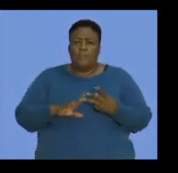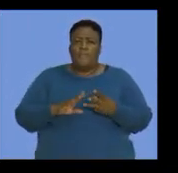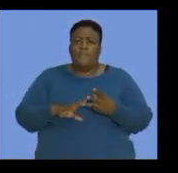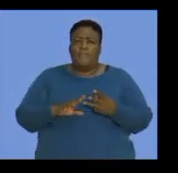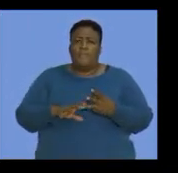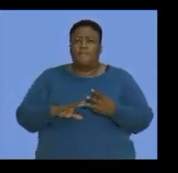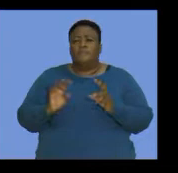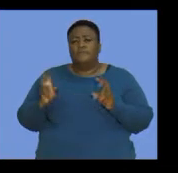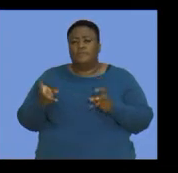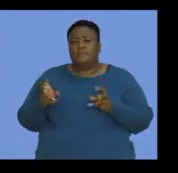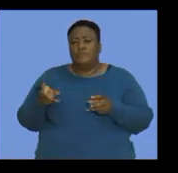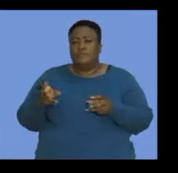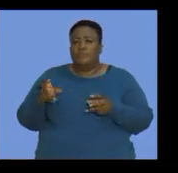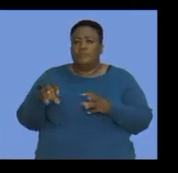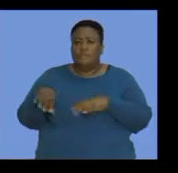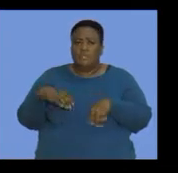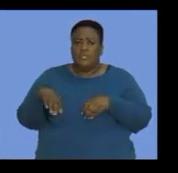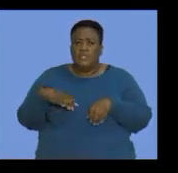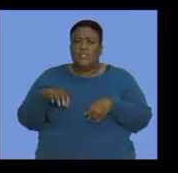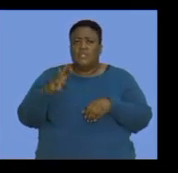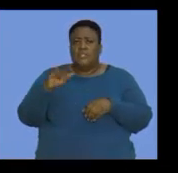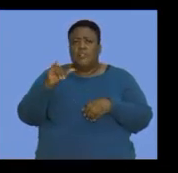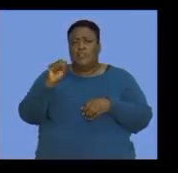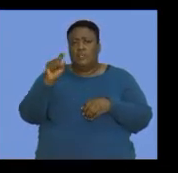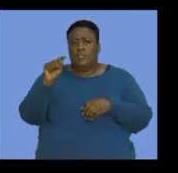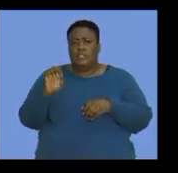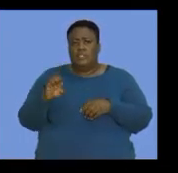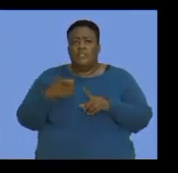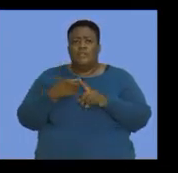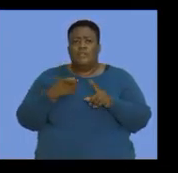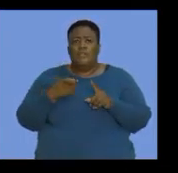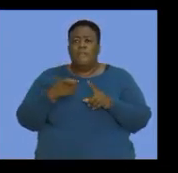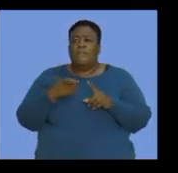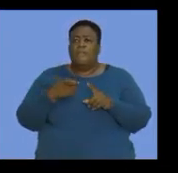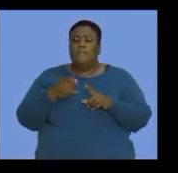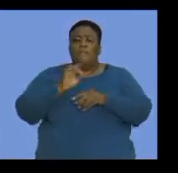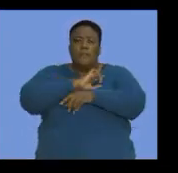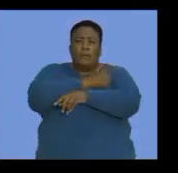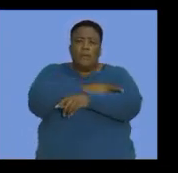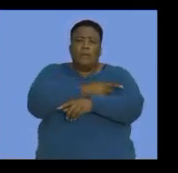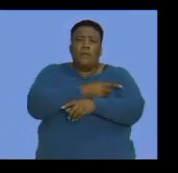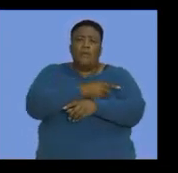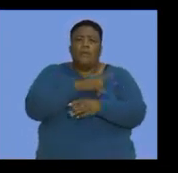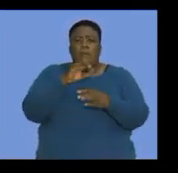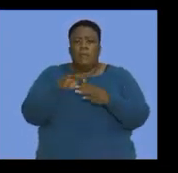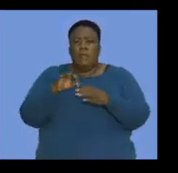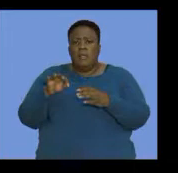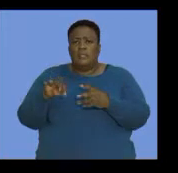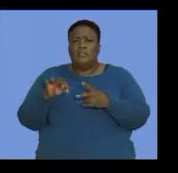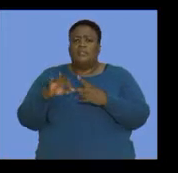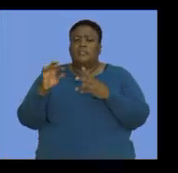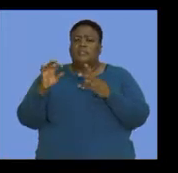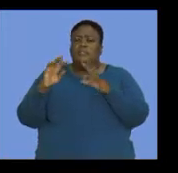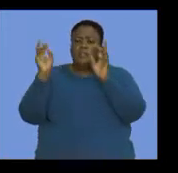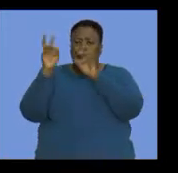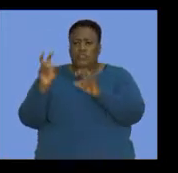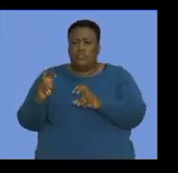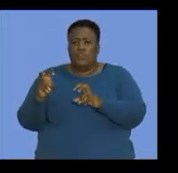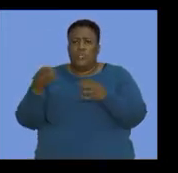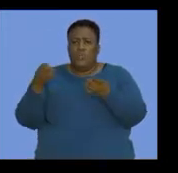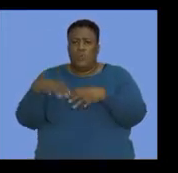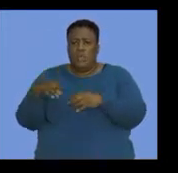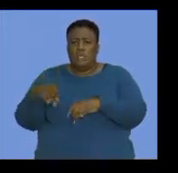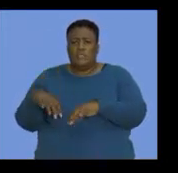radioactive waste that are produced from your nuclear power plants. We also have electronic waste, and we're seeing more of this in terms of